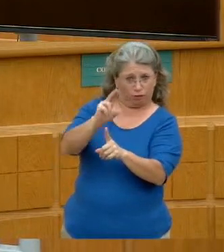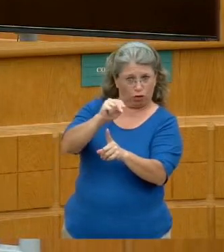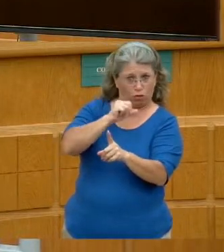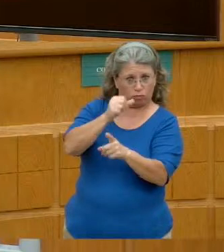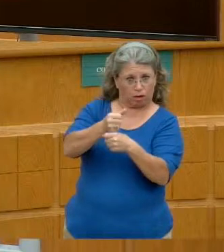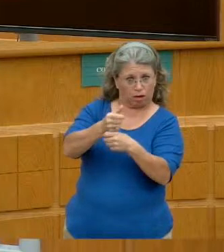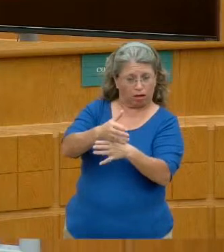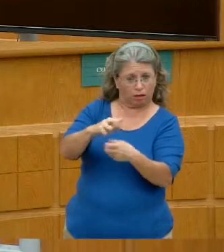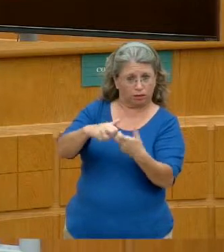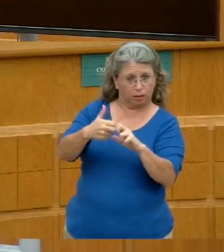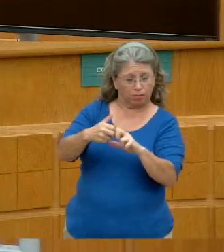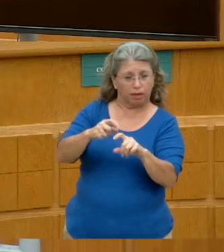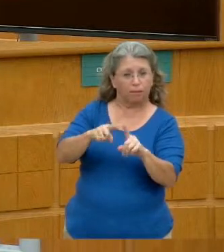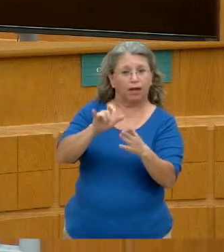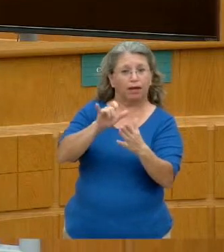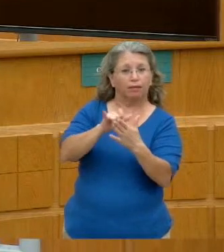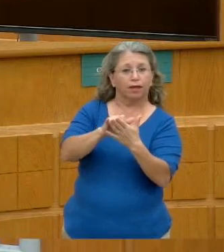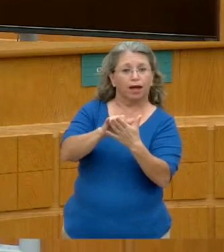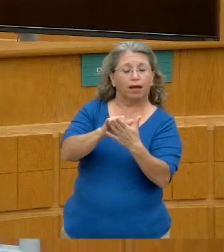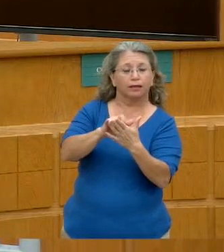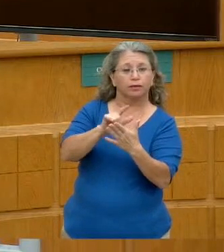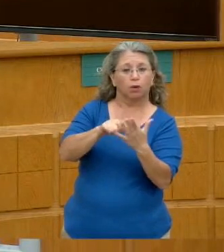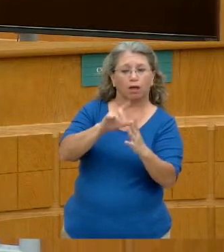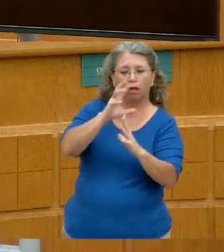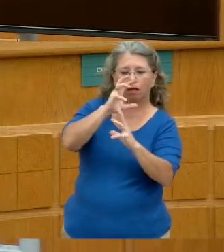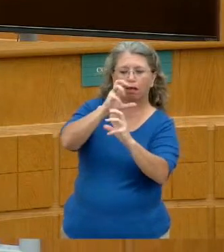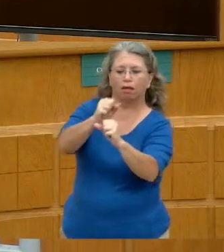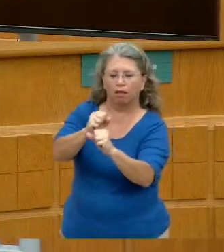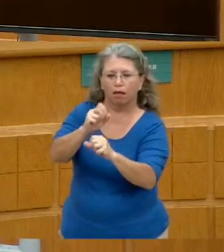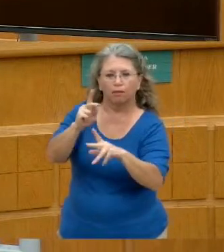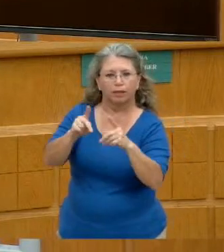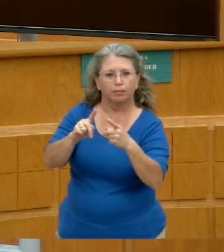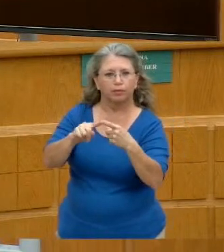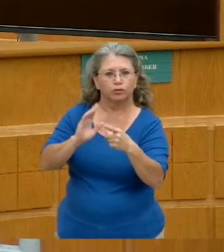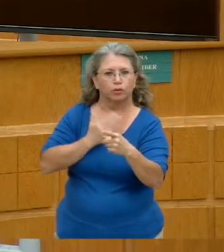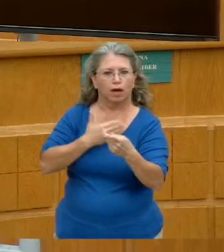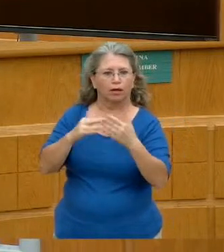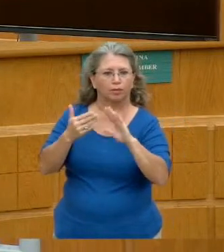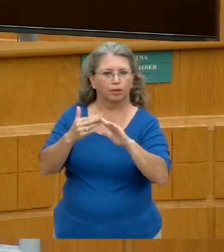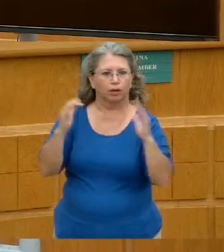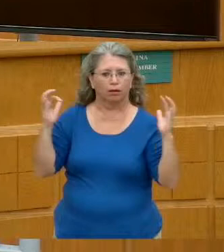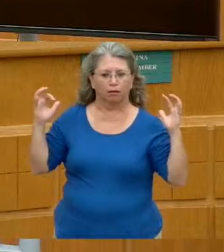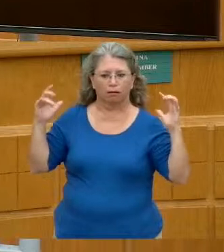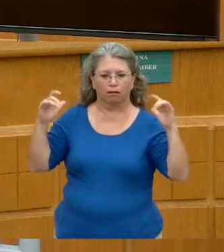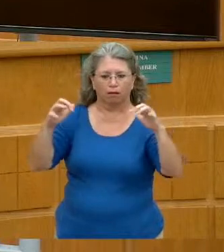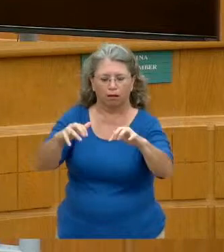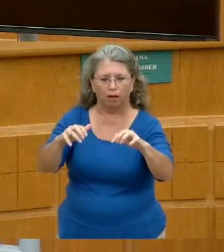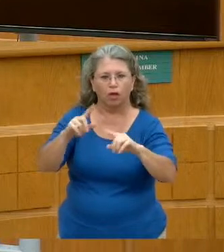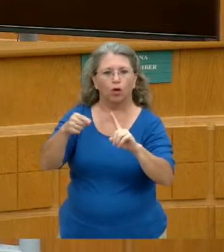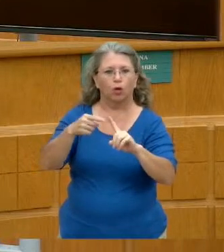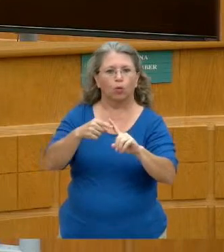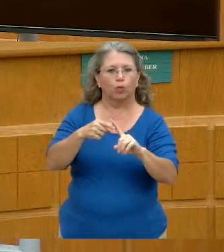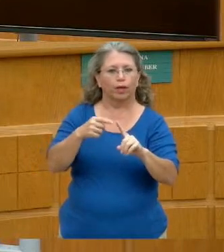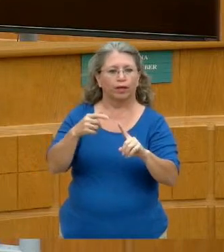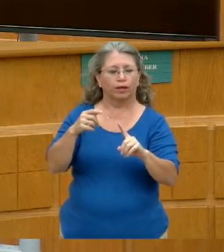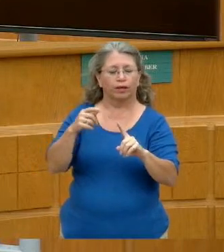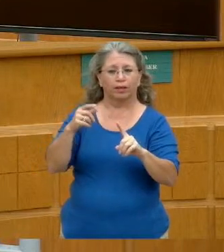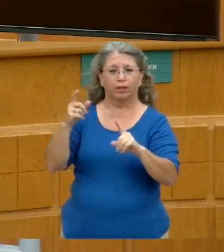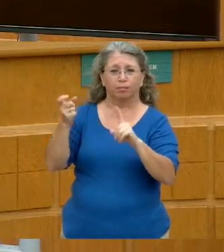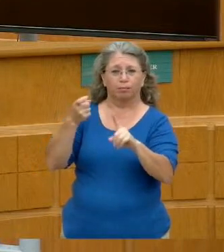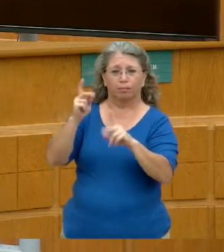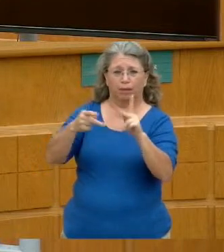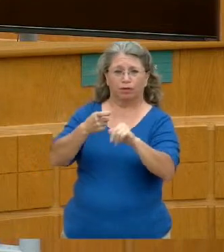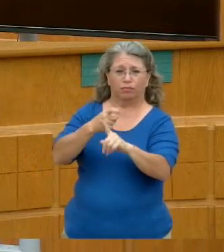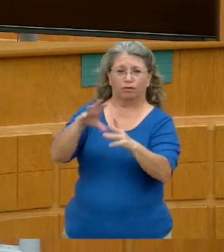The beach is the lure to bring folks to our community. And when you have an additional 50 or 100,000 people coming into your